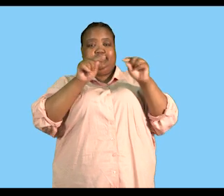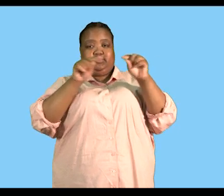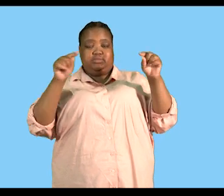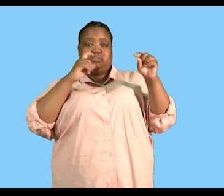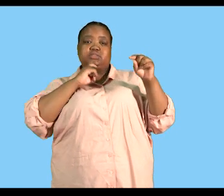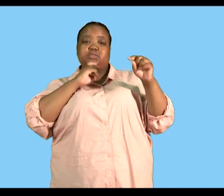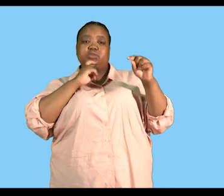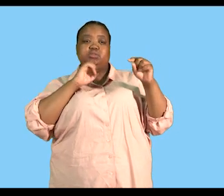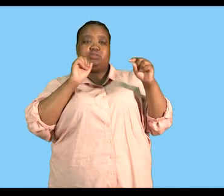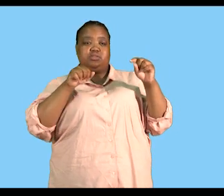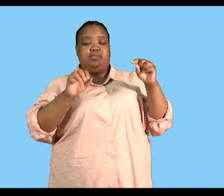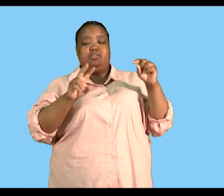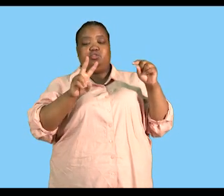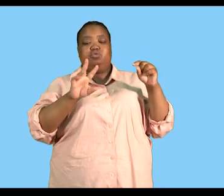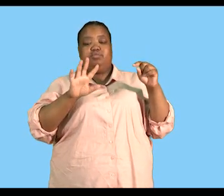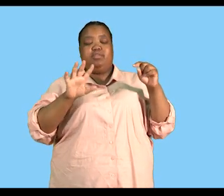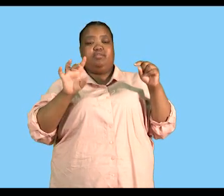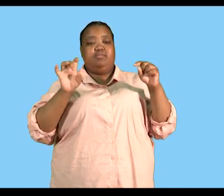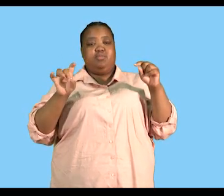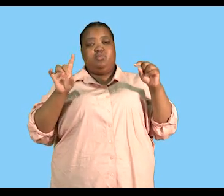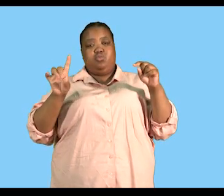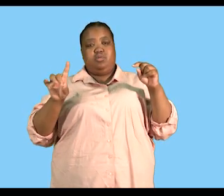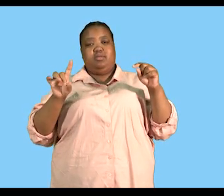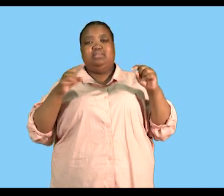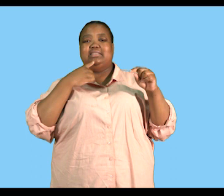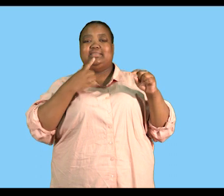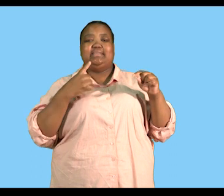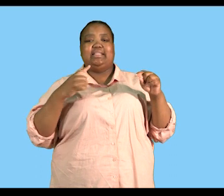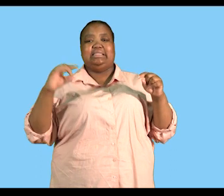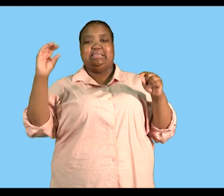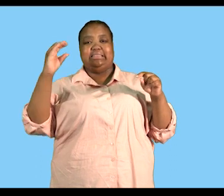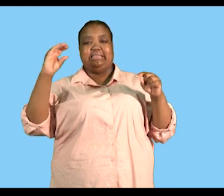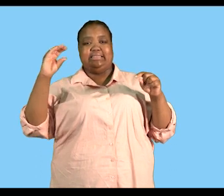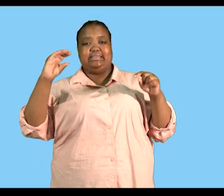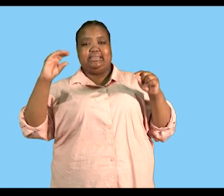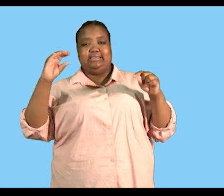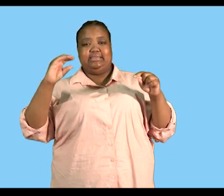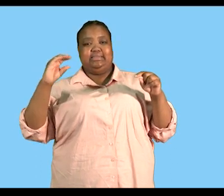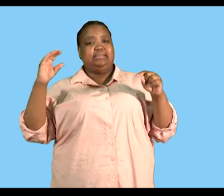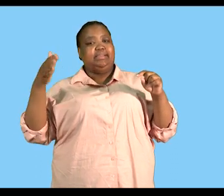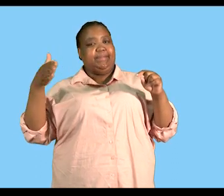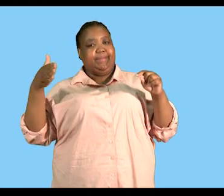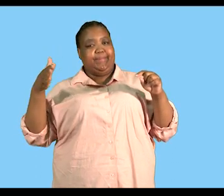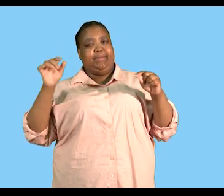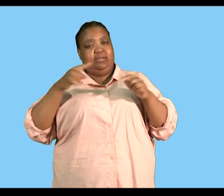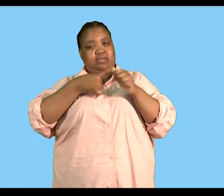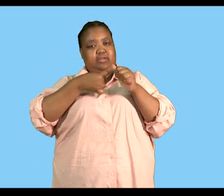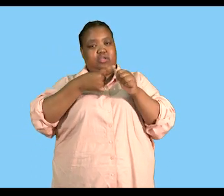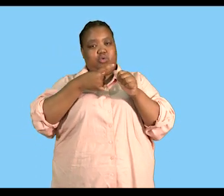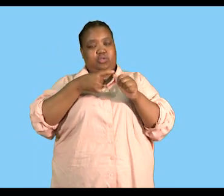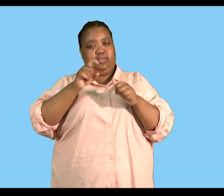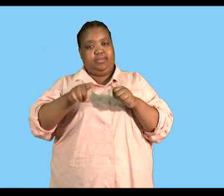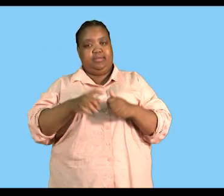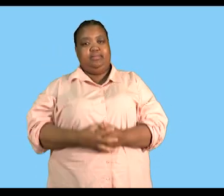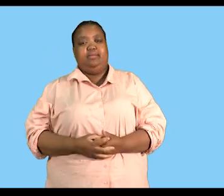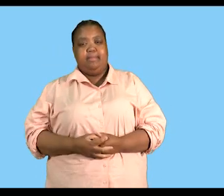2.5.1, it says calculate the missing value of C. So on the table there we are, we can see the missing value of C,